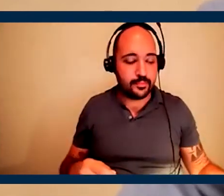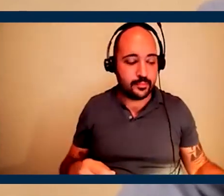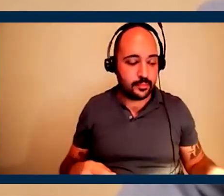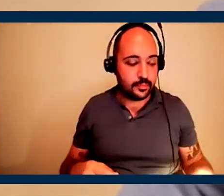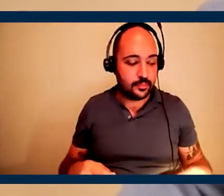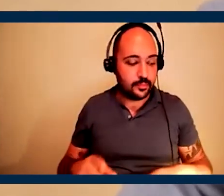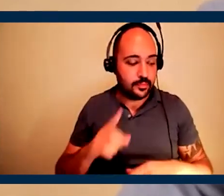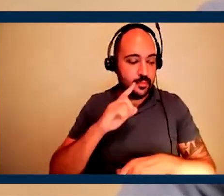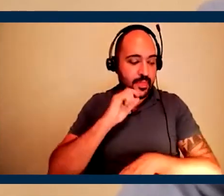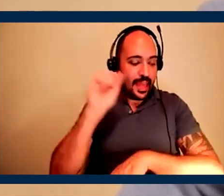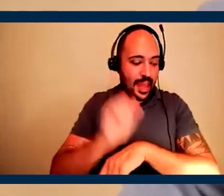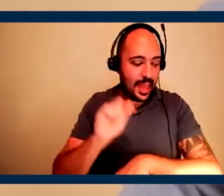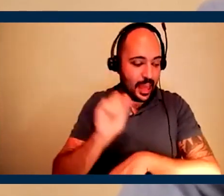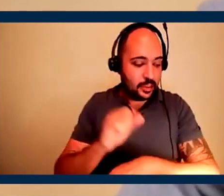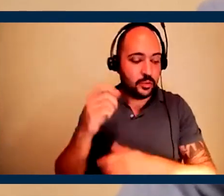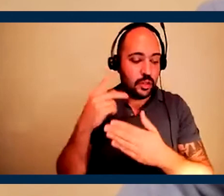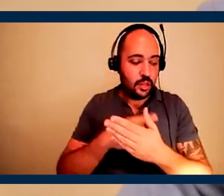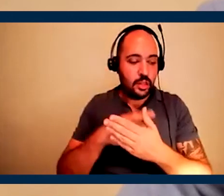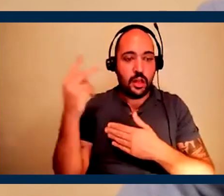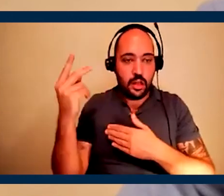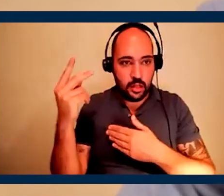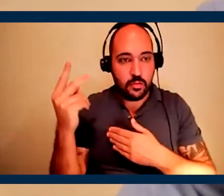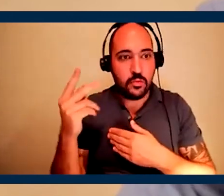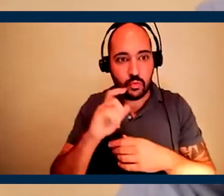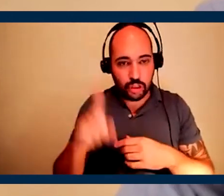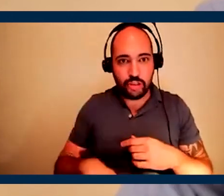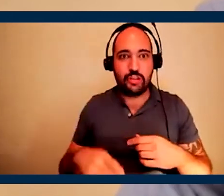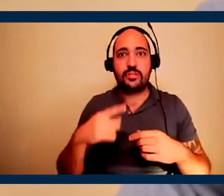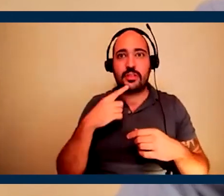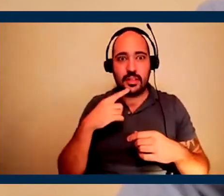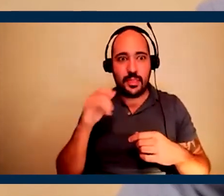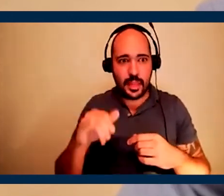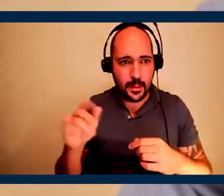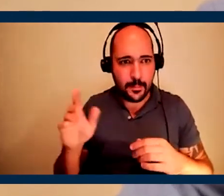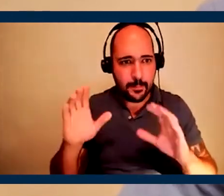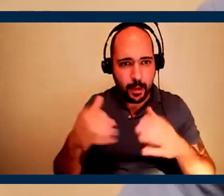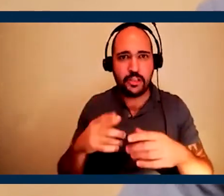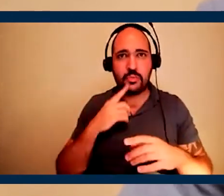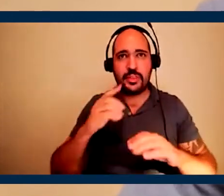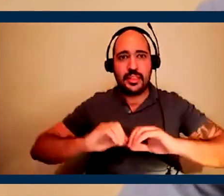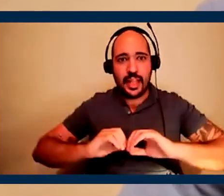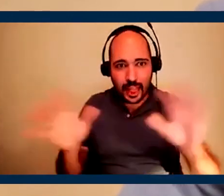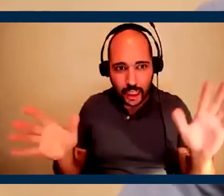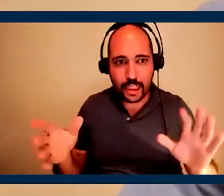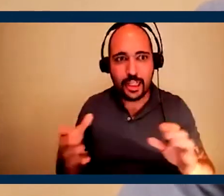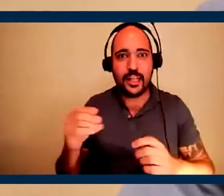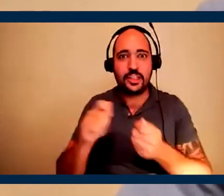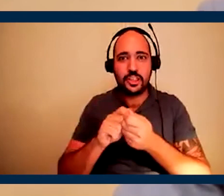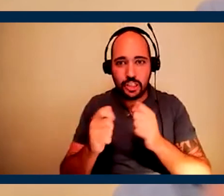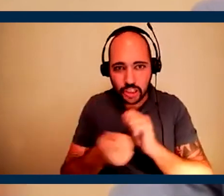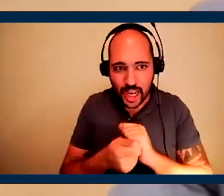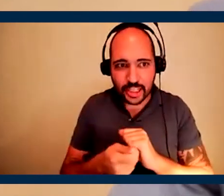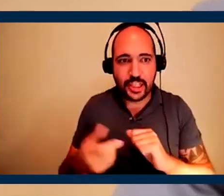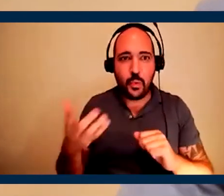think, as everyone said, the party has been very clear and ever changing on what our positions have been and